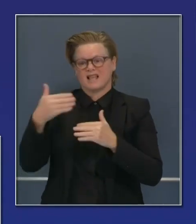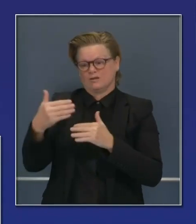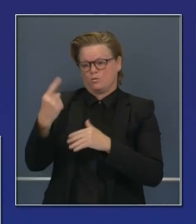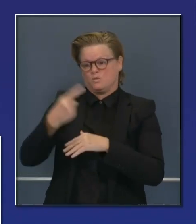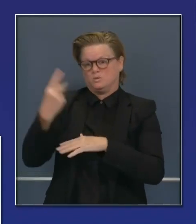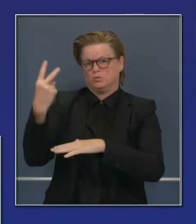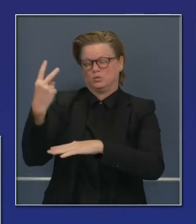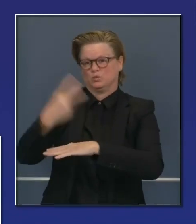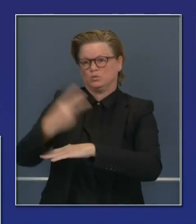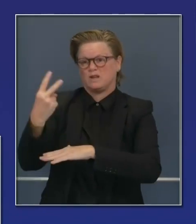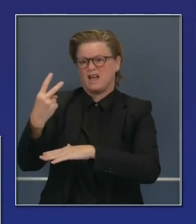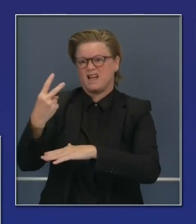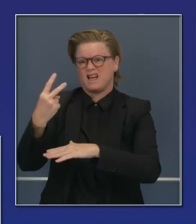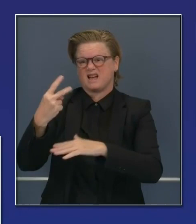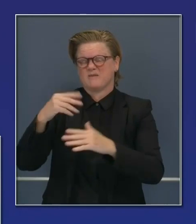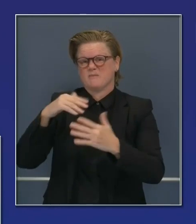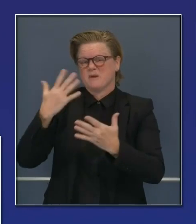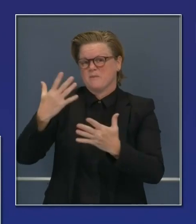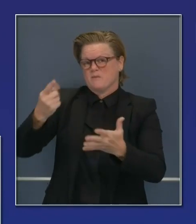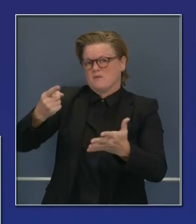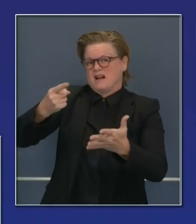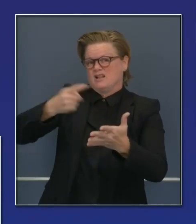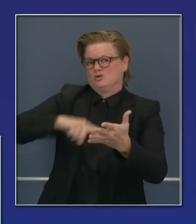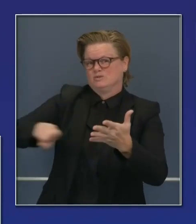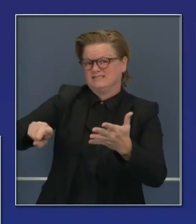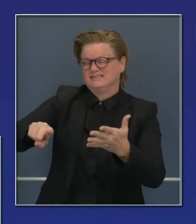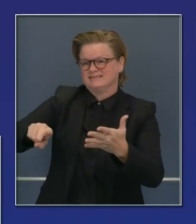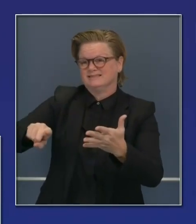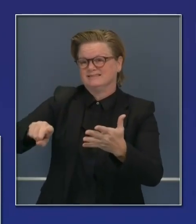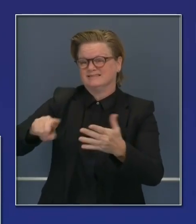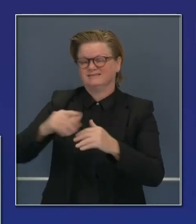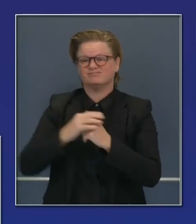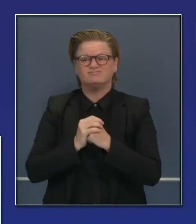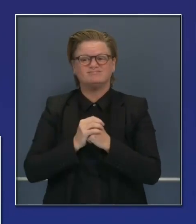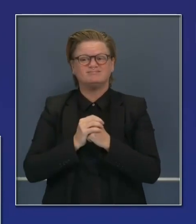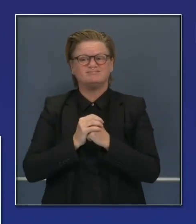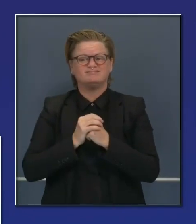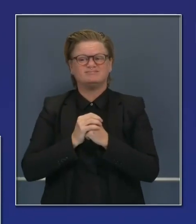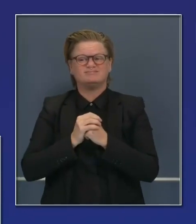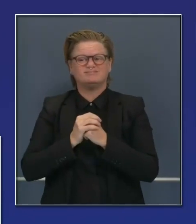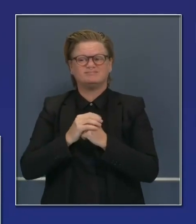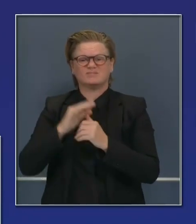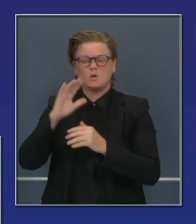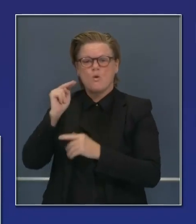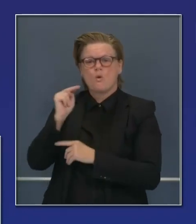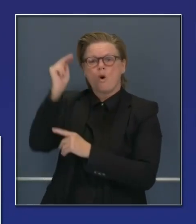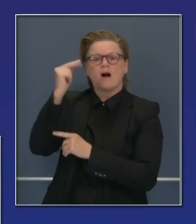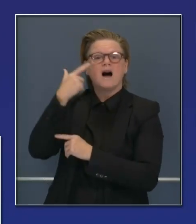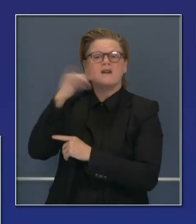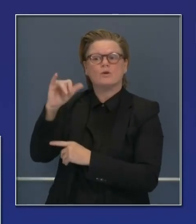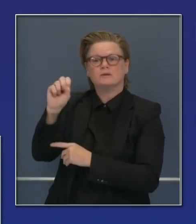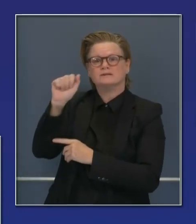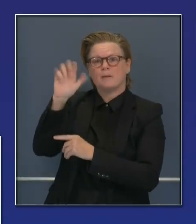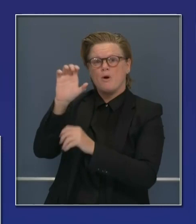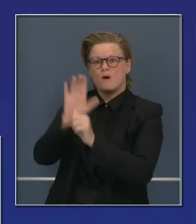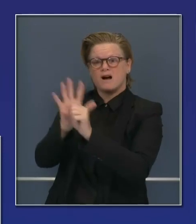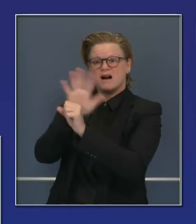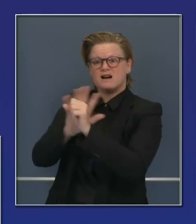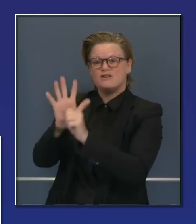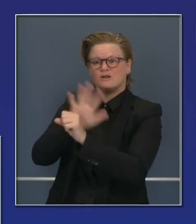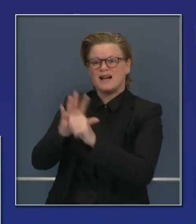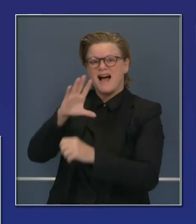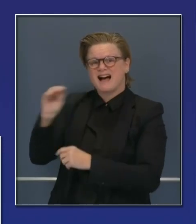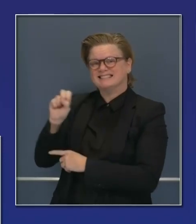or so, that the Greater Sacramento, Northern California regions, as well as San Joaquin Valley and Southern California regions